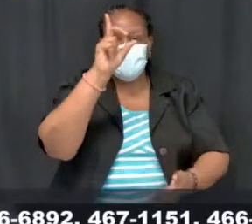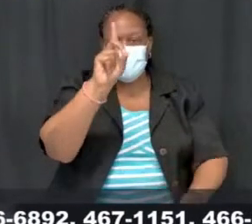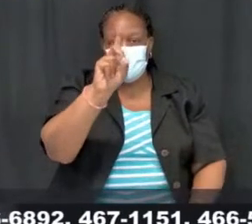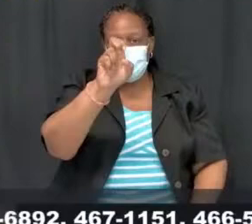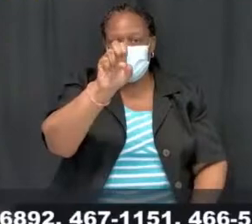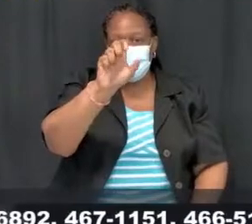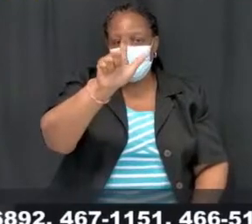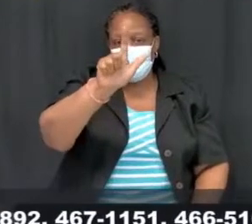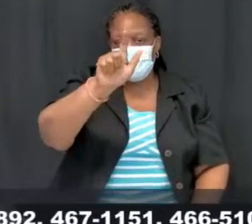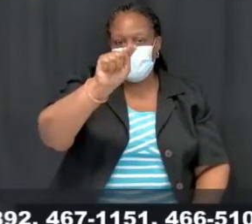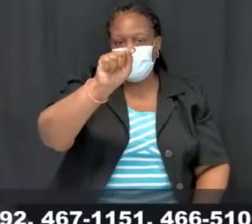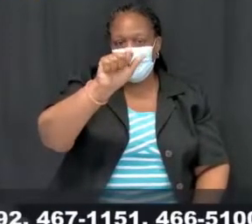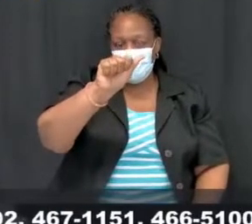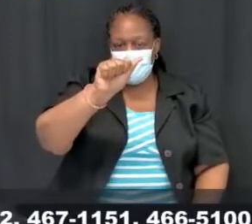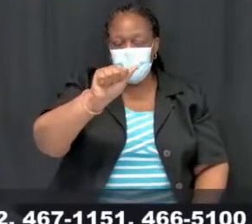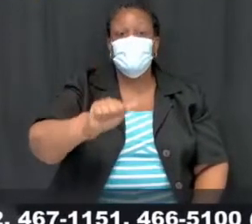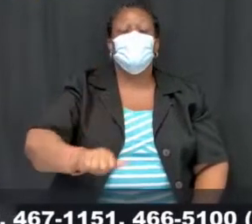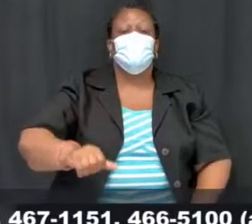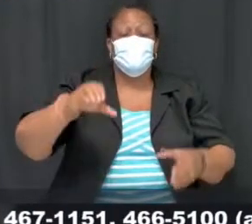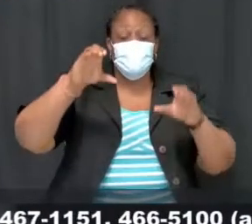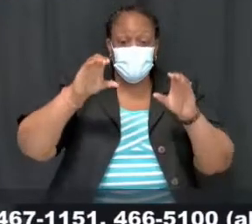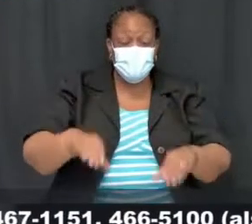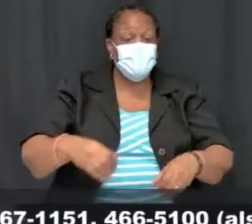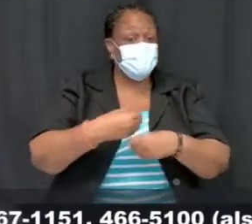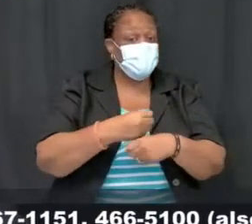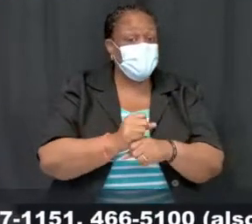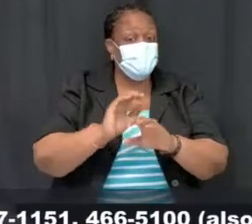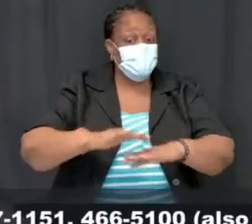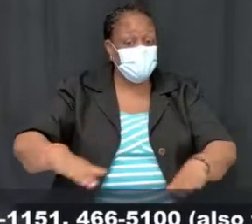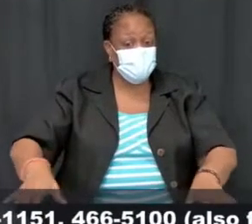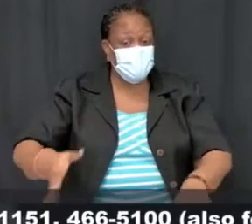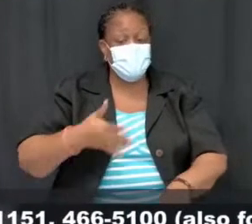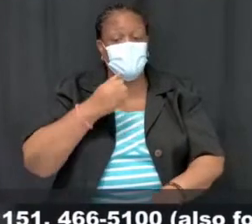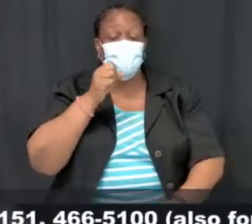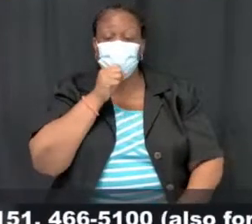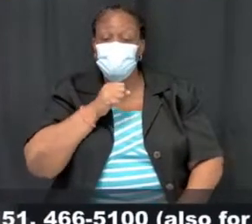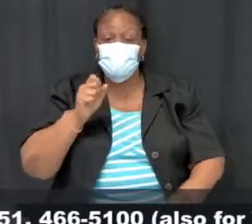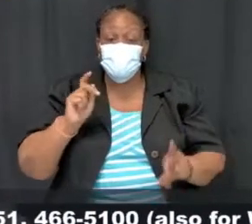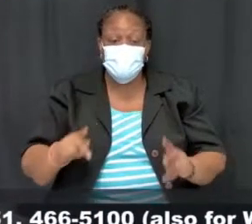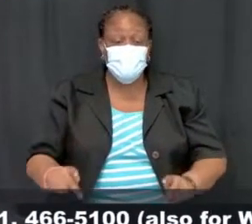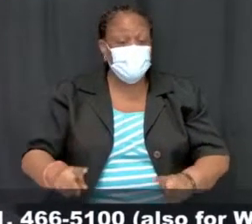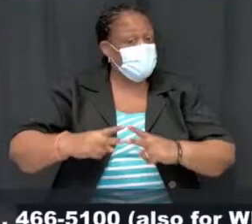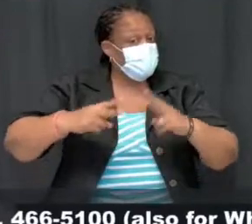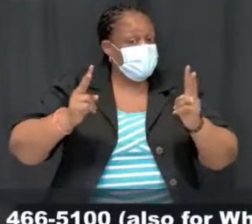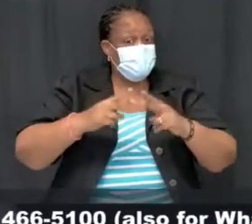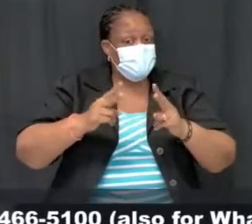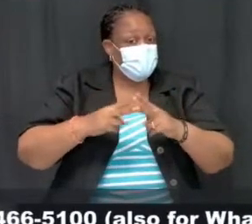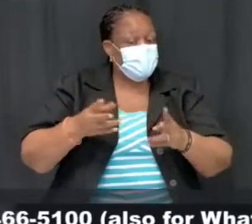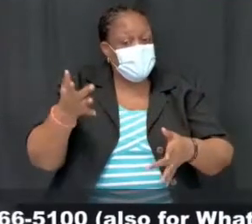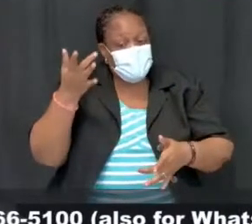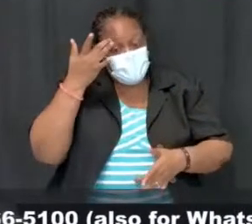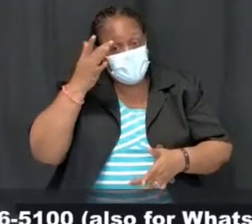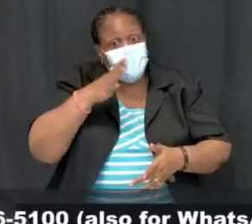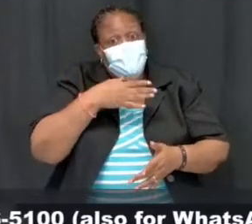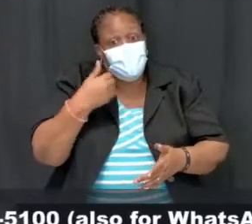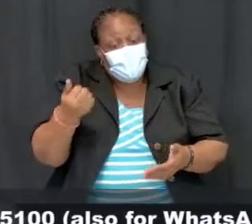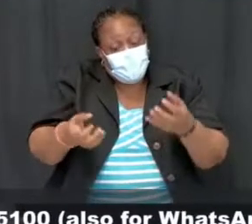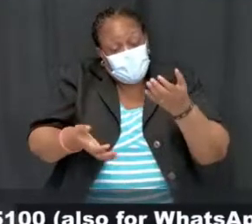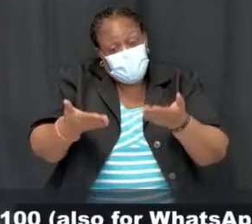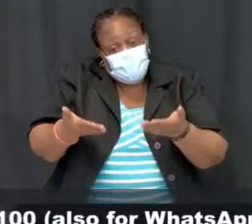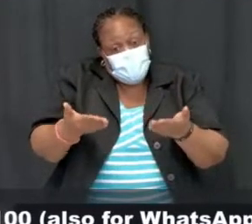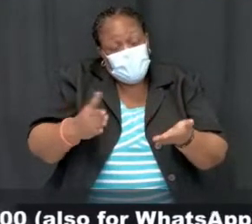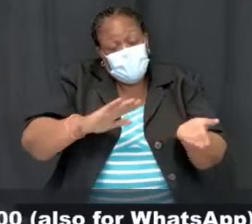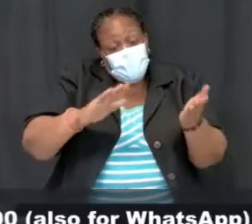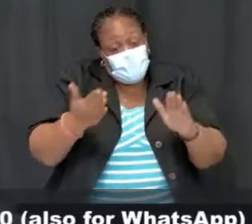You have a responsibility to try and protect those persons, including protecting yourself through vaccination. So I ask you to go to the health centers